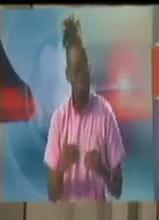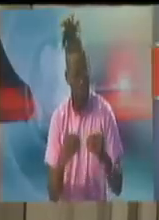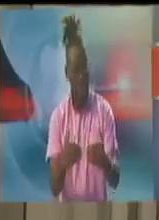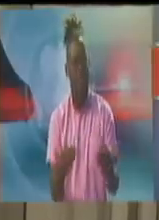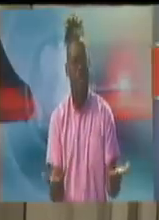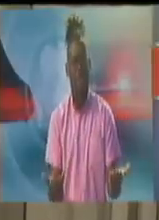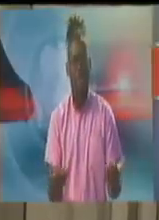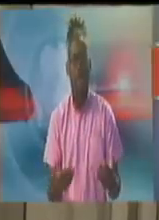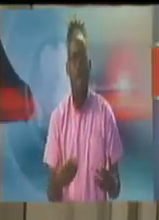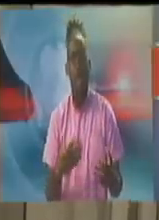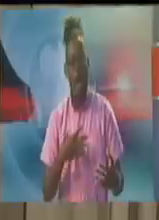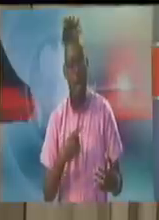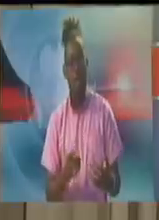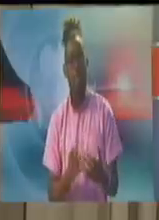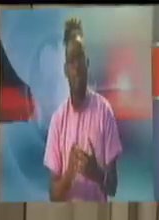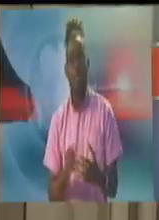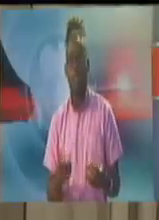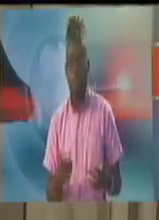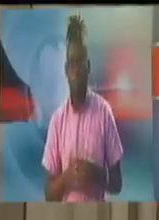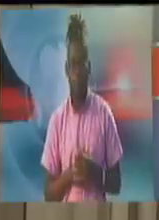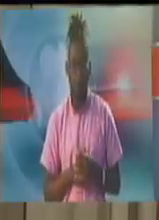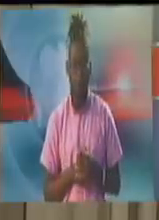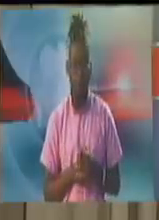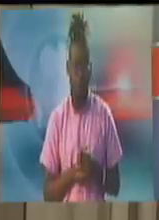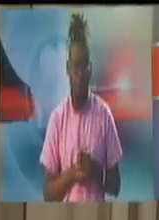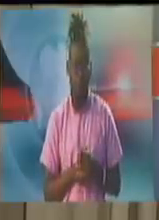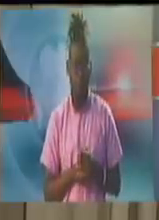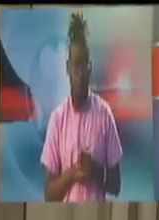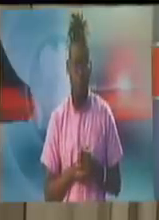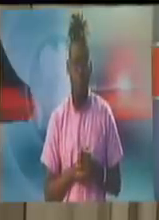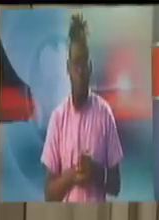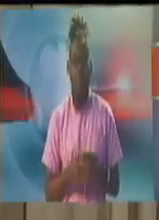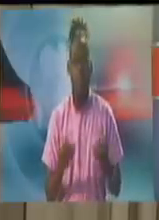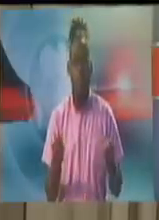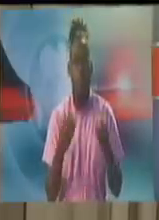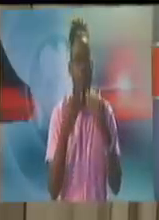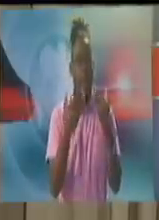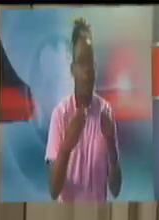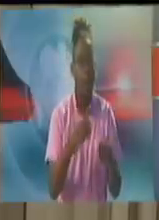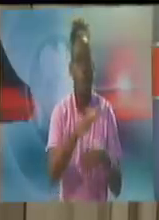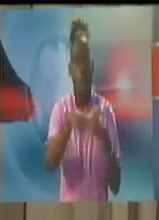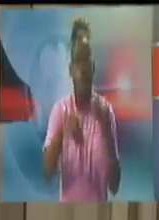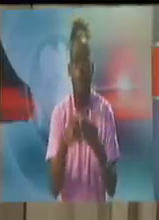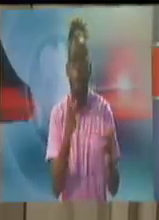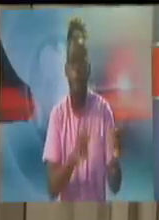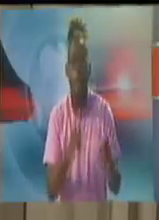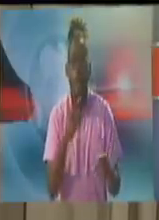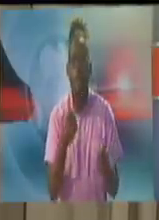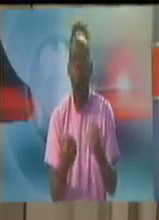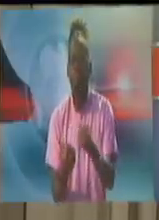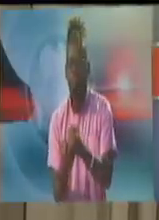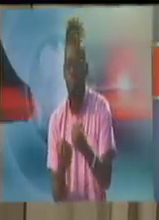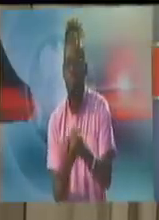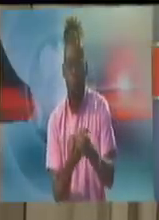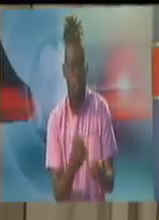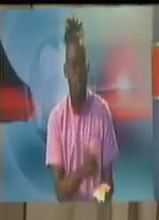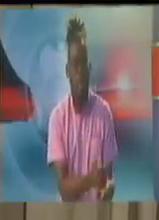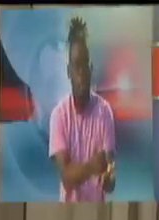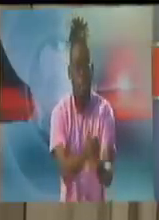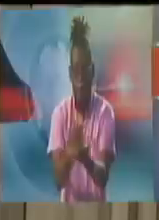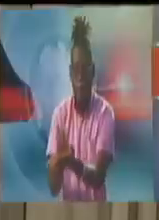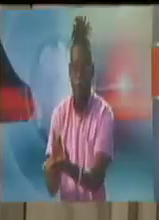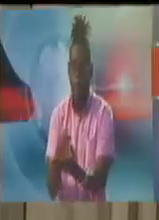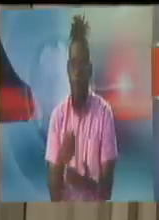time. I end by saying this. I thank all of those who are helping us in these difficult times. Shelter in place to those